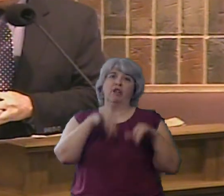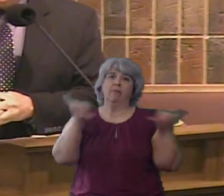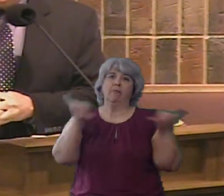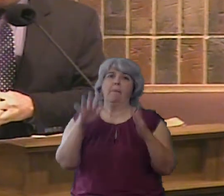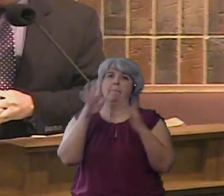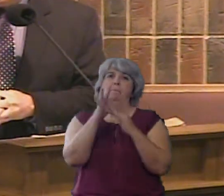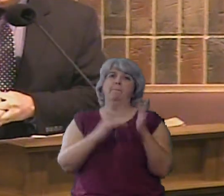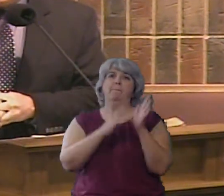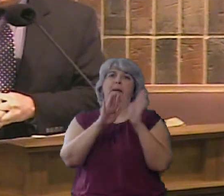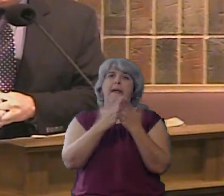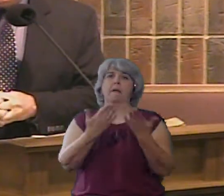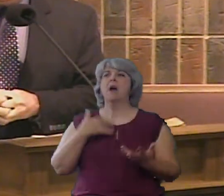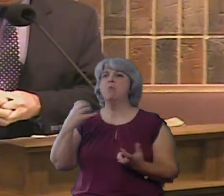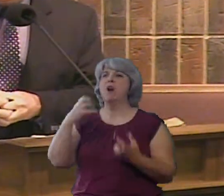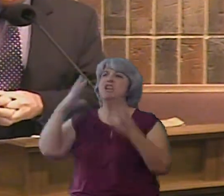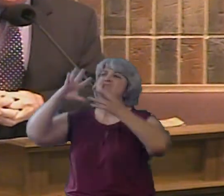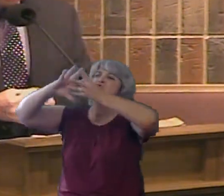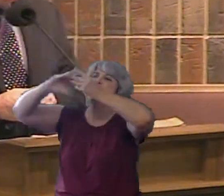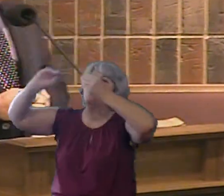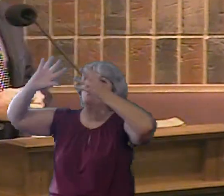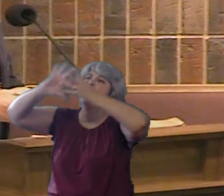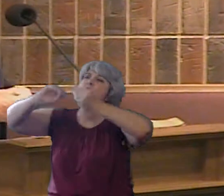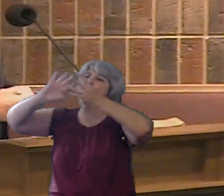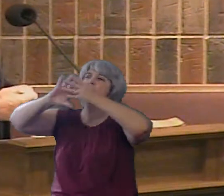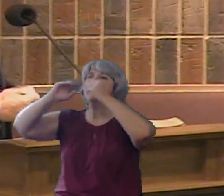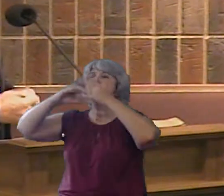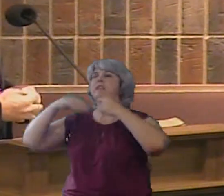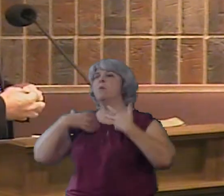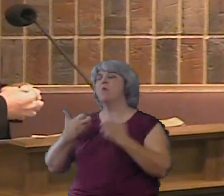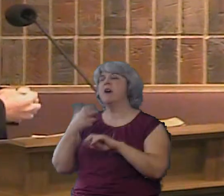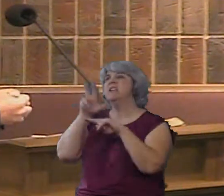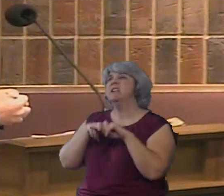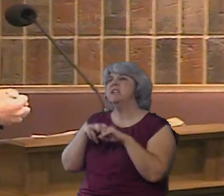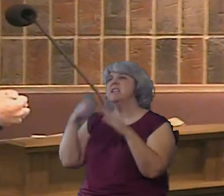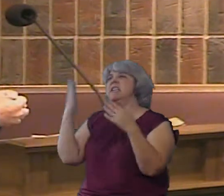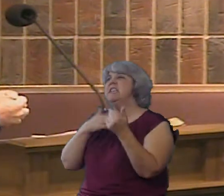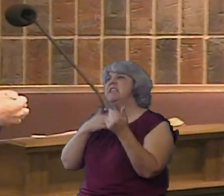You don't tell enough stories, or it's just too...